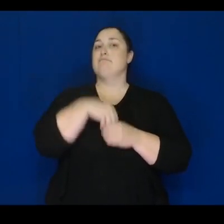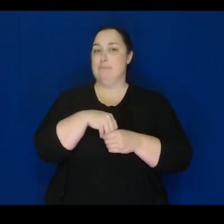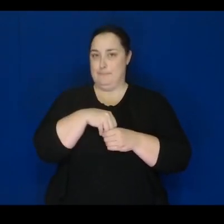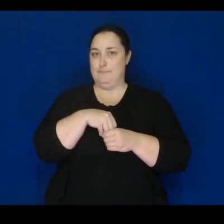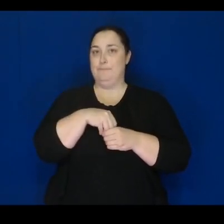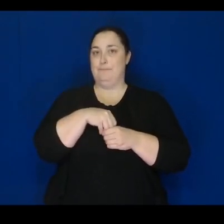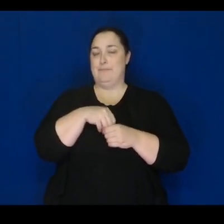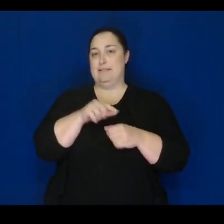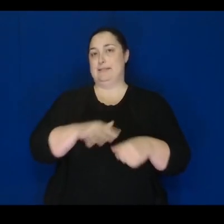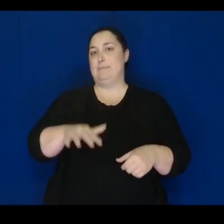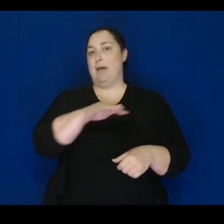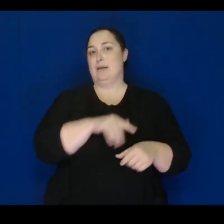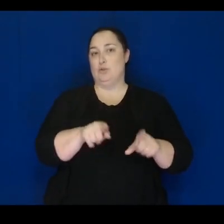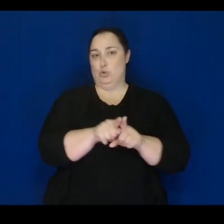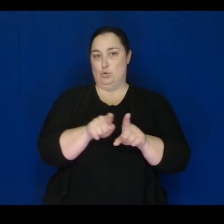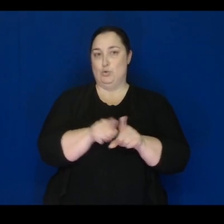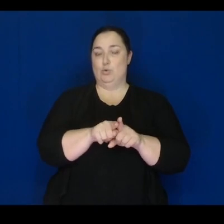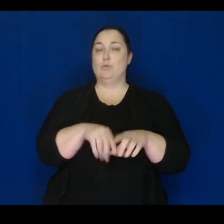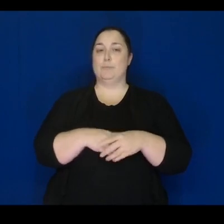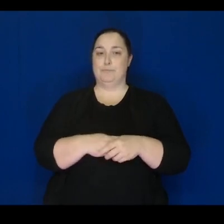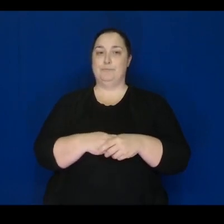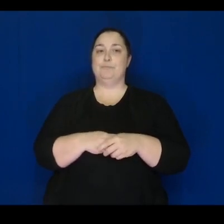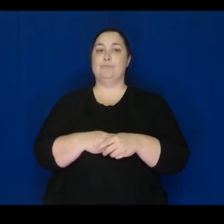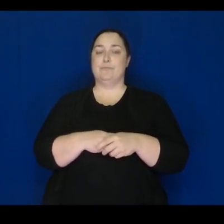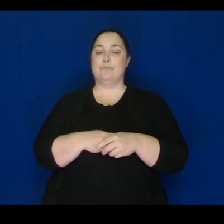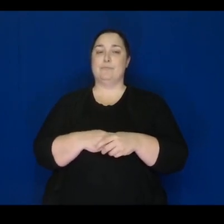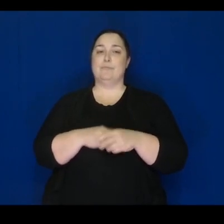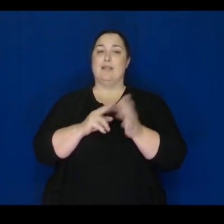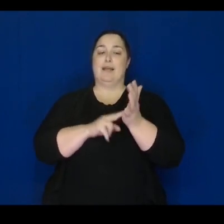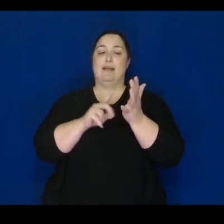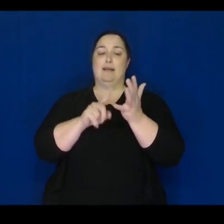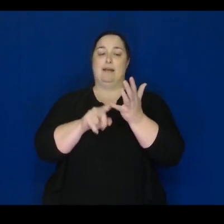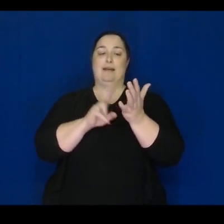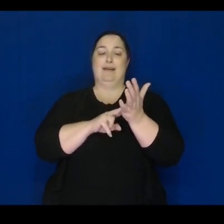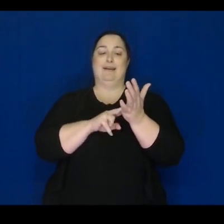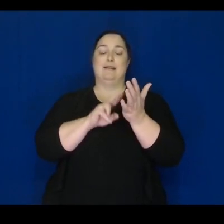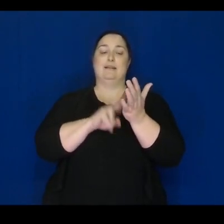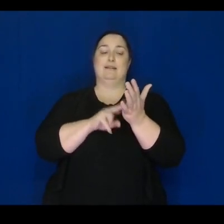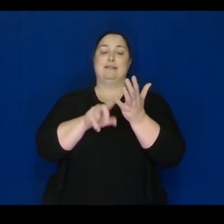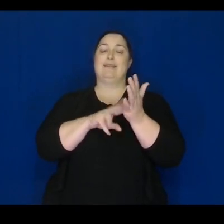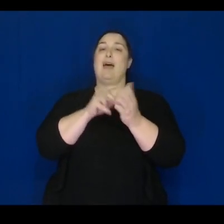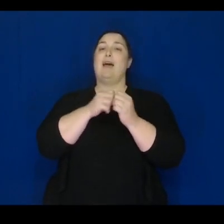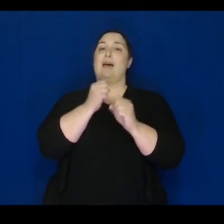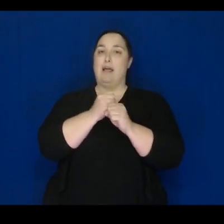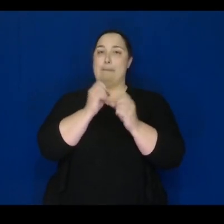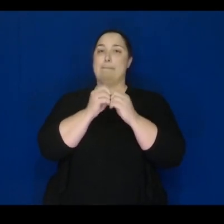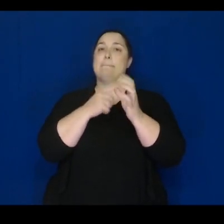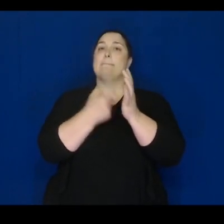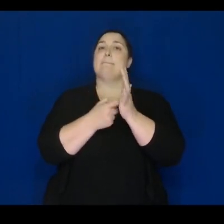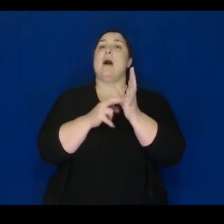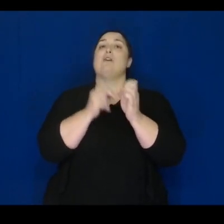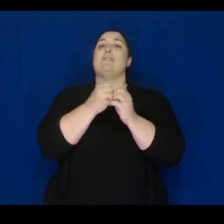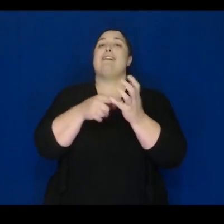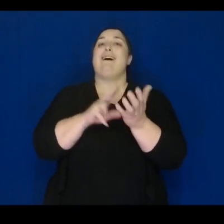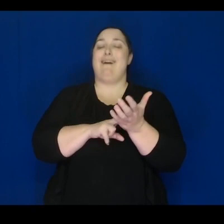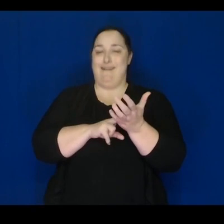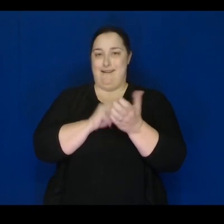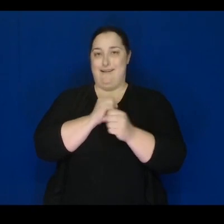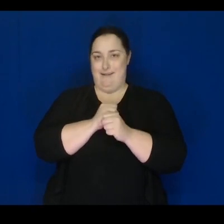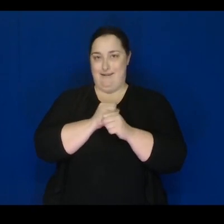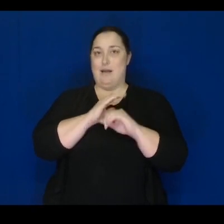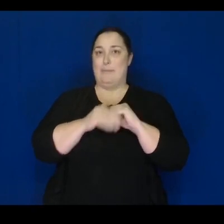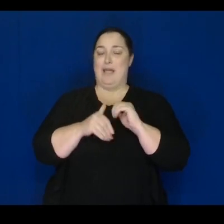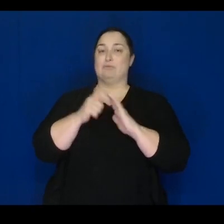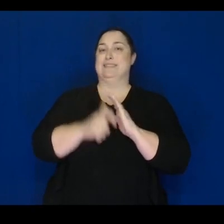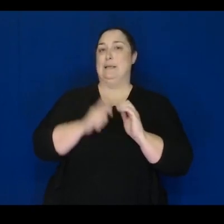this space as well, which is Naranga Barangang, which is about listening, deep listening as a process. So we can do